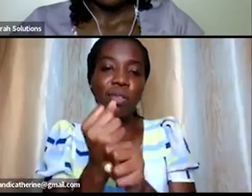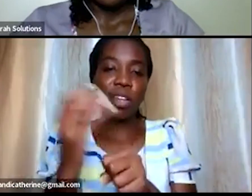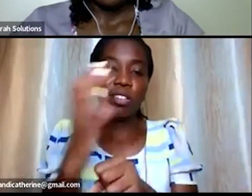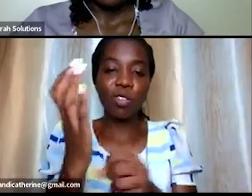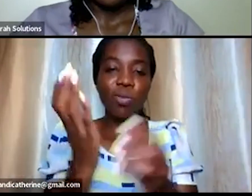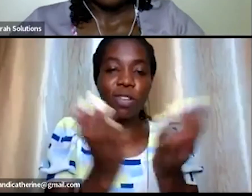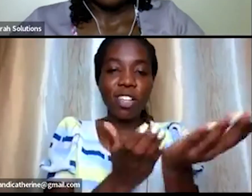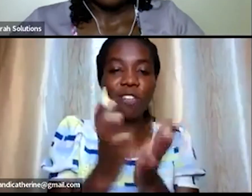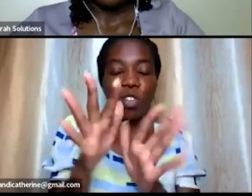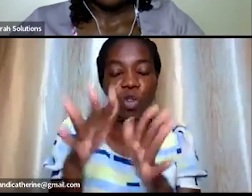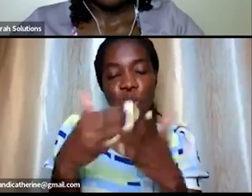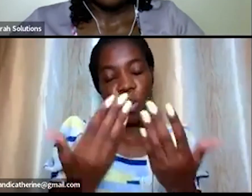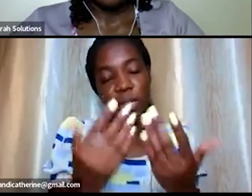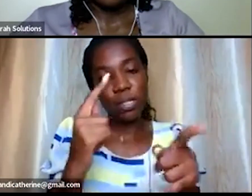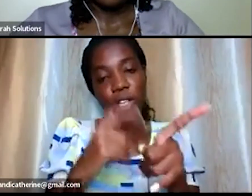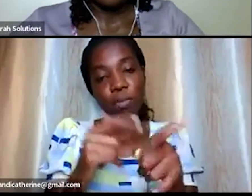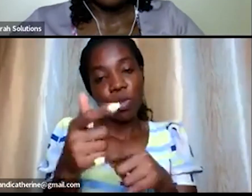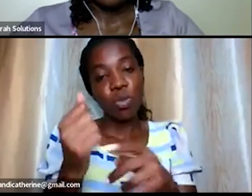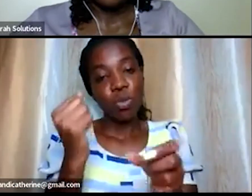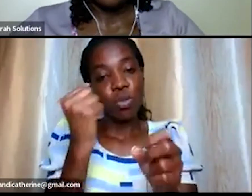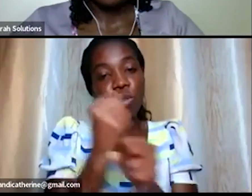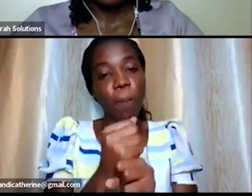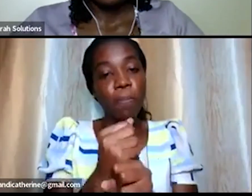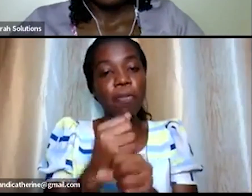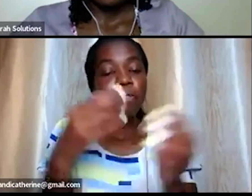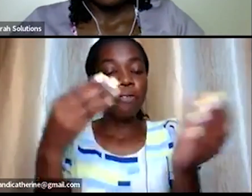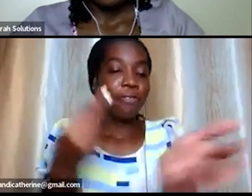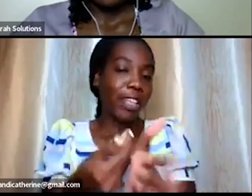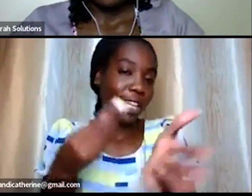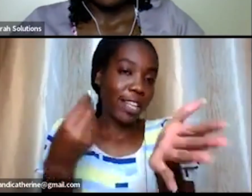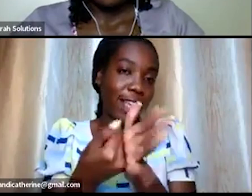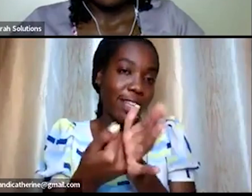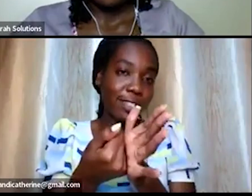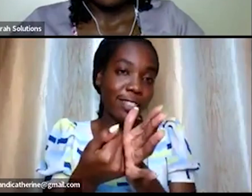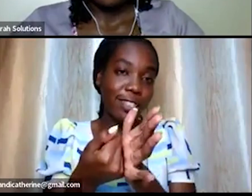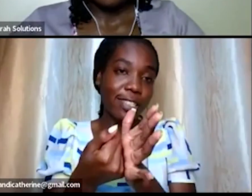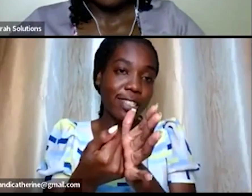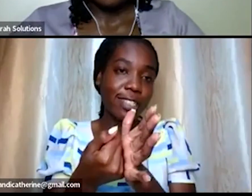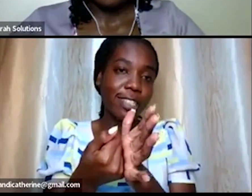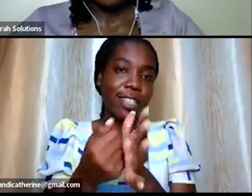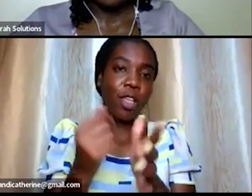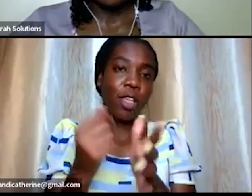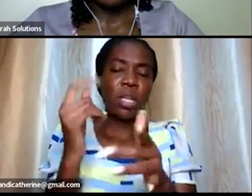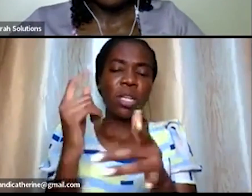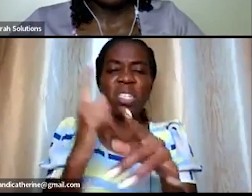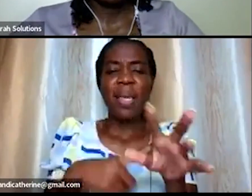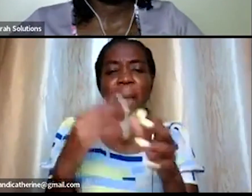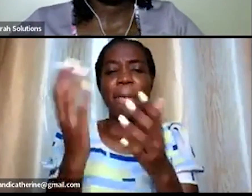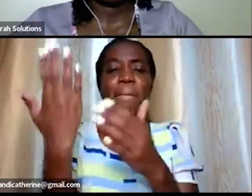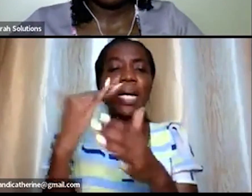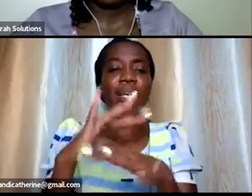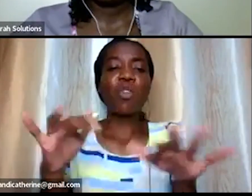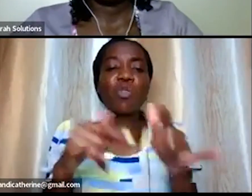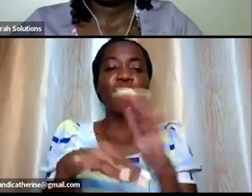while you are doing finance. While your background is HR. I